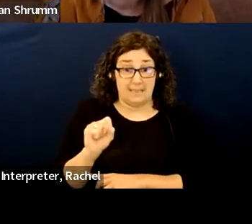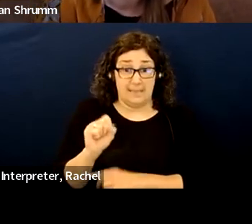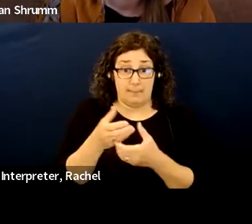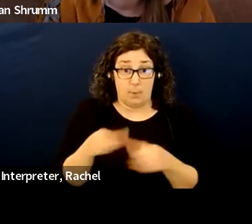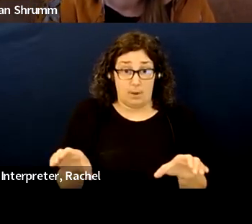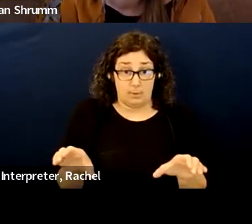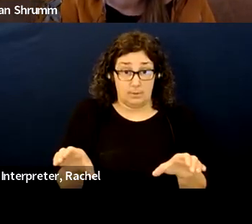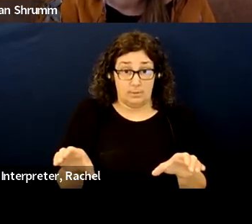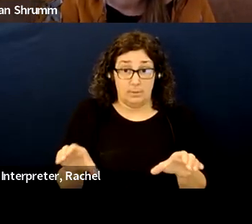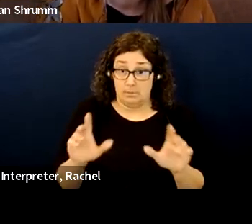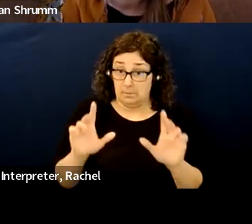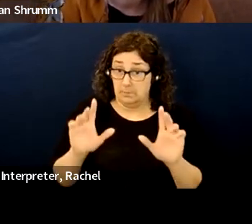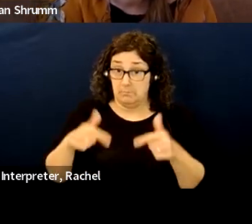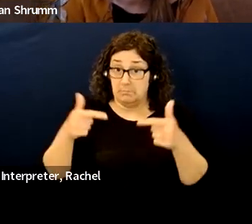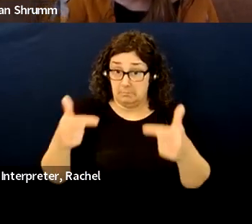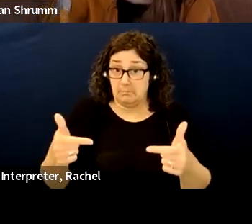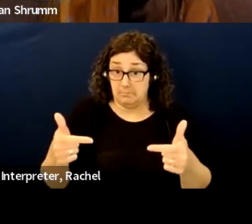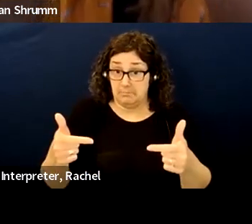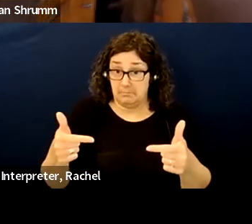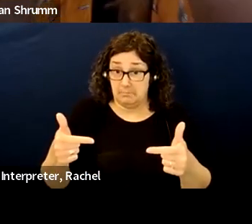rooms from any of you?